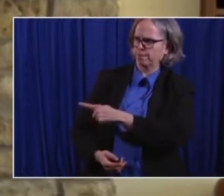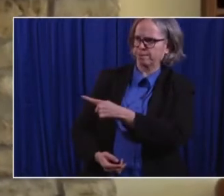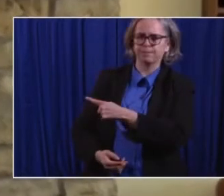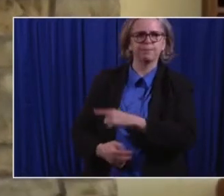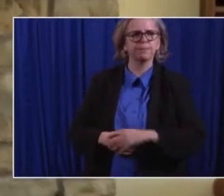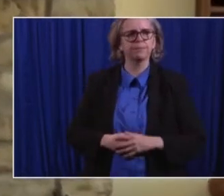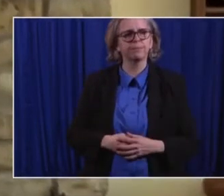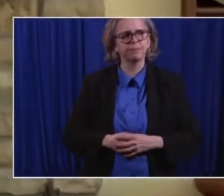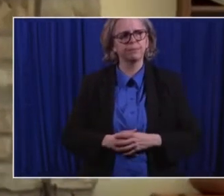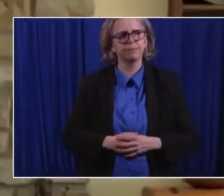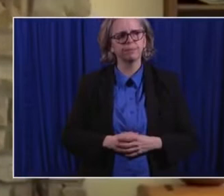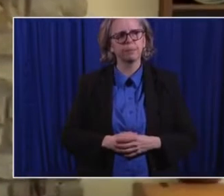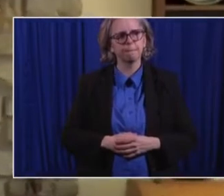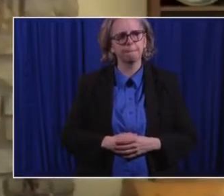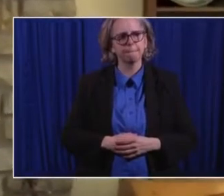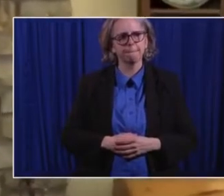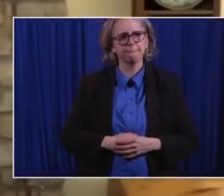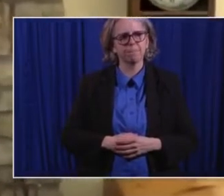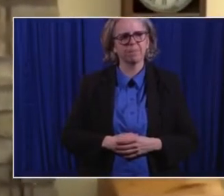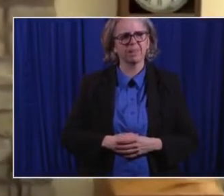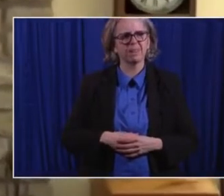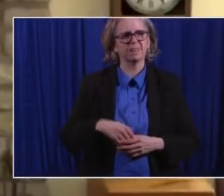is statewide